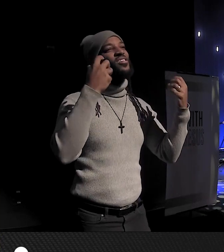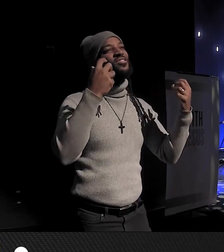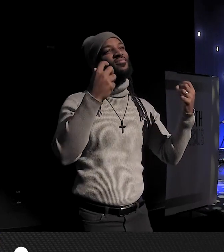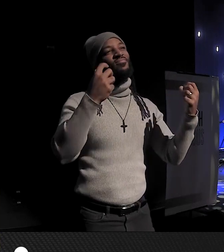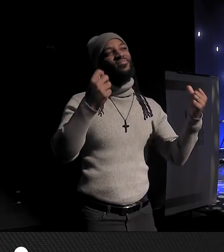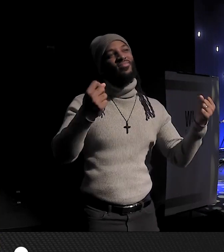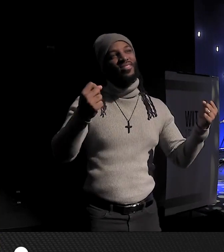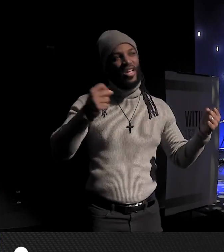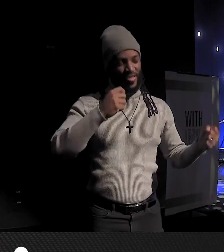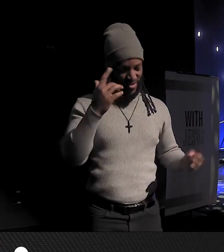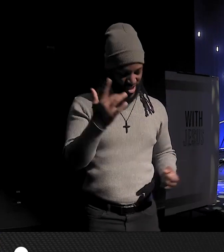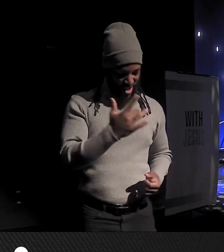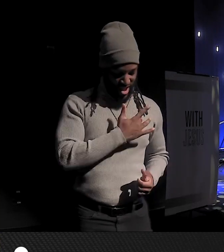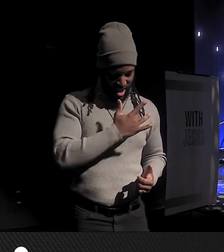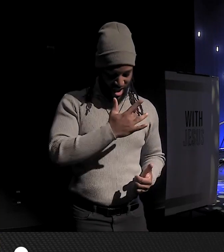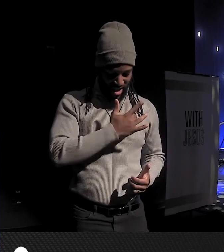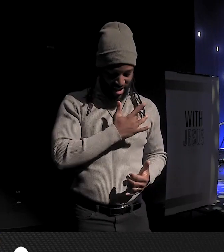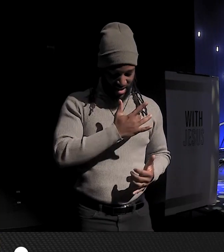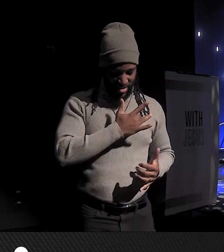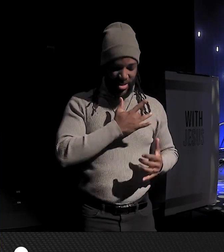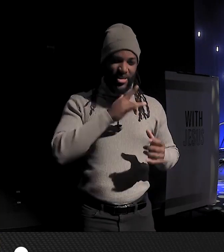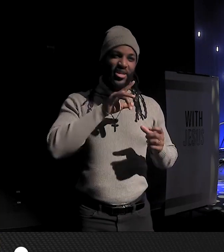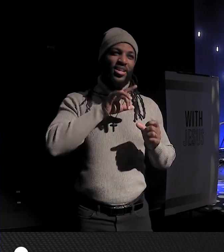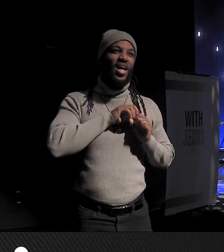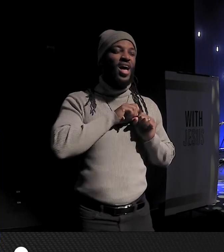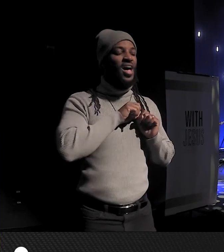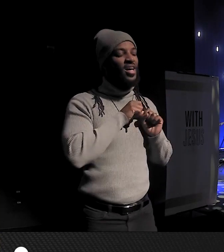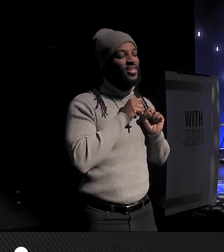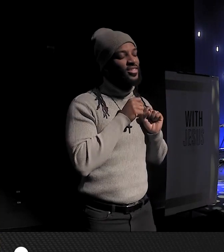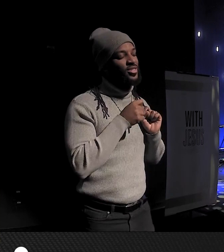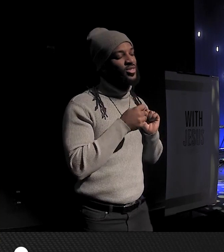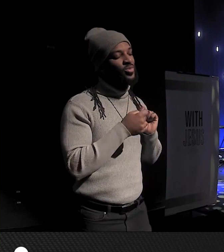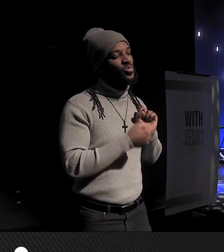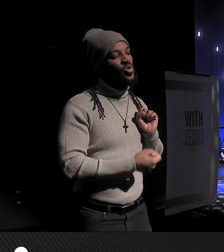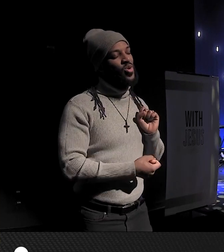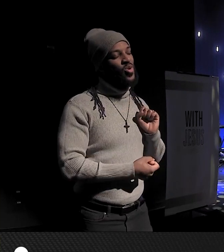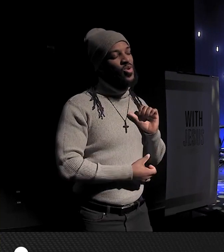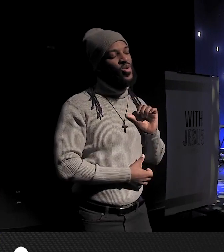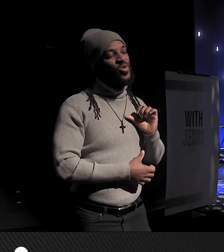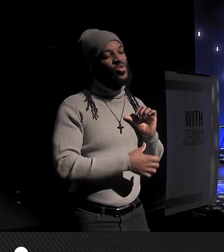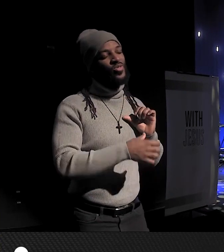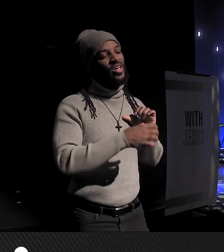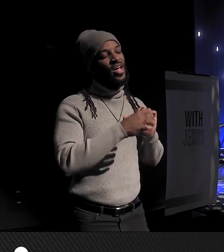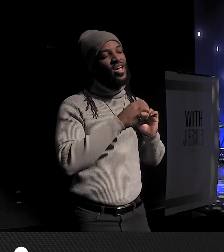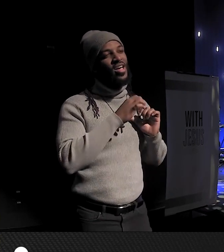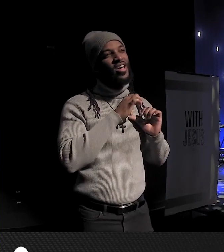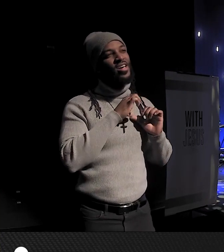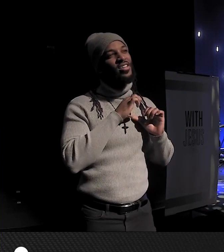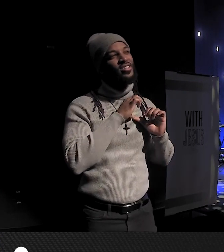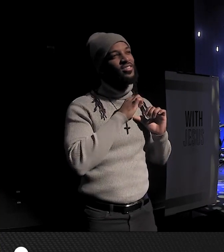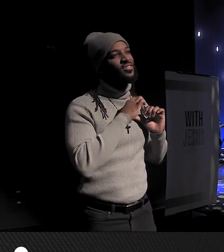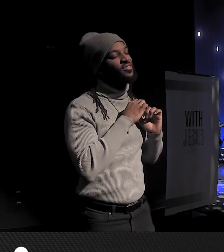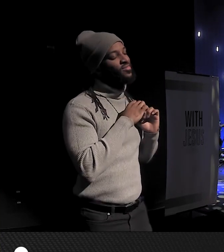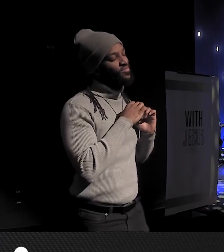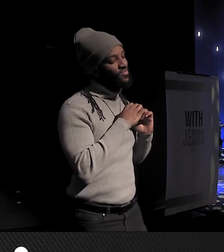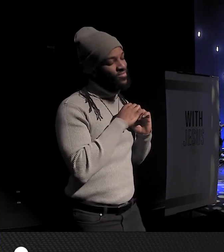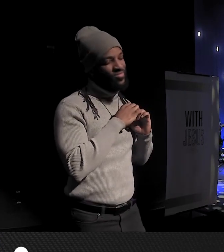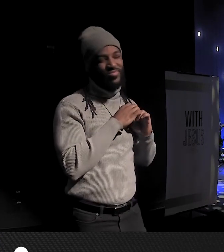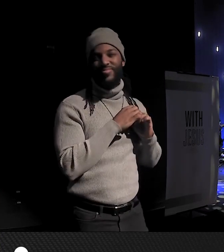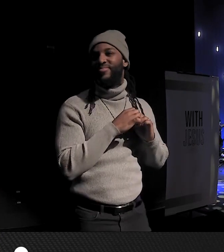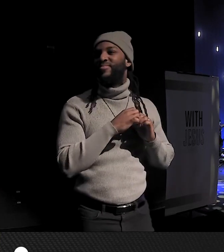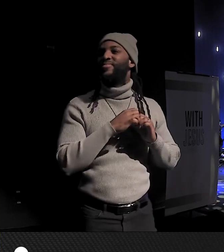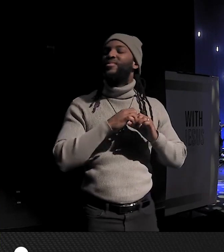restore every heart that is broken.